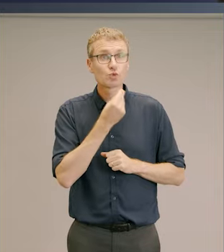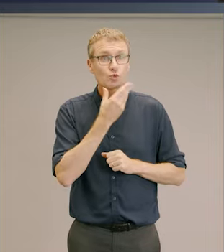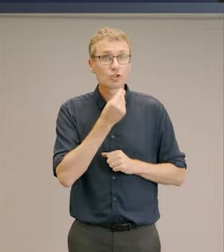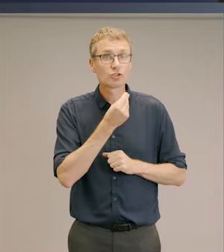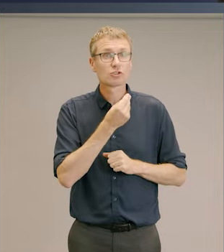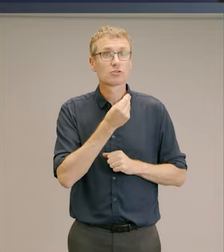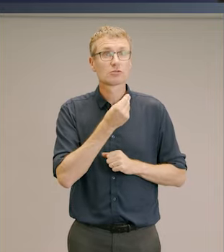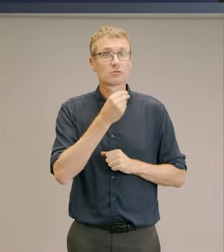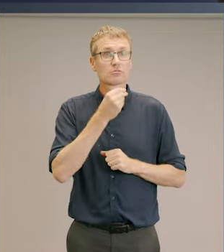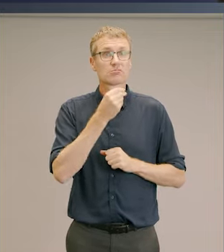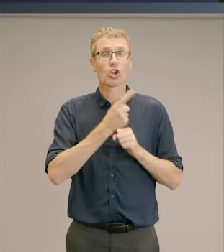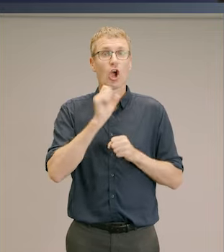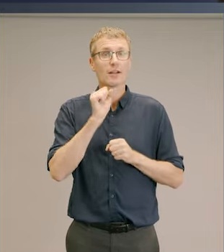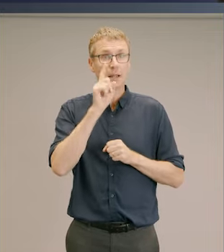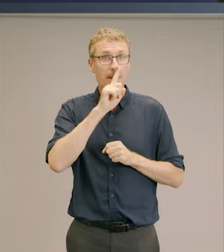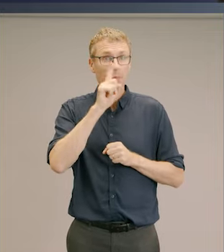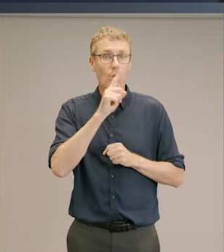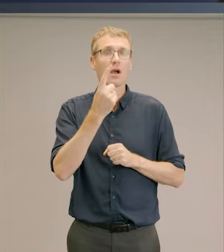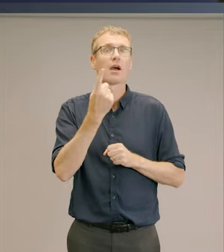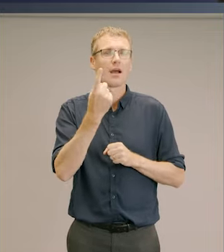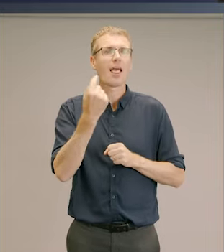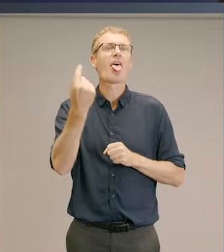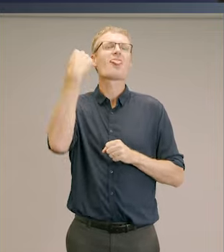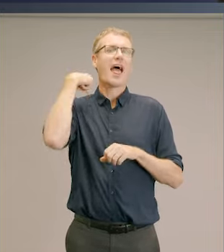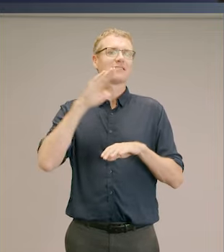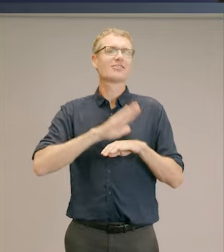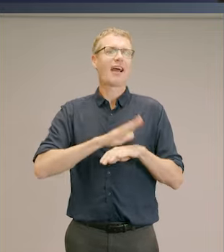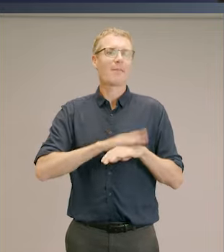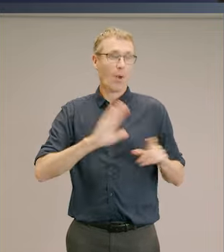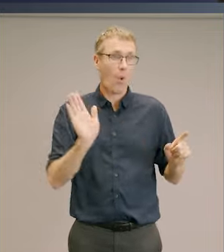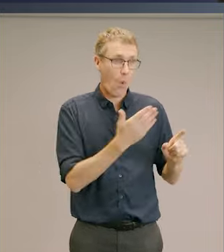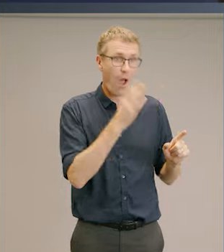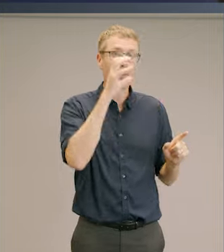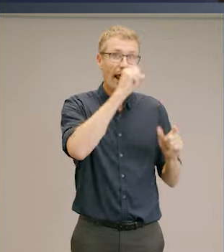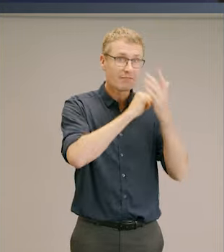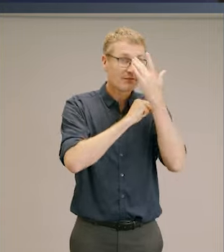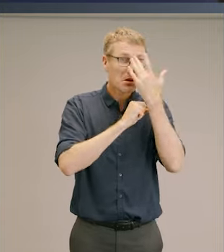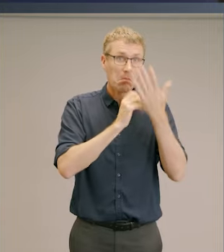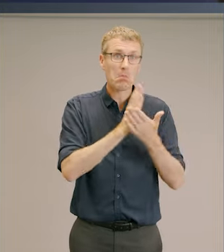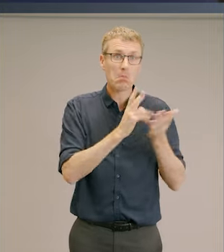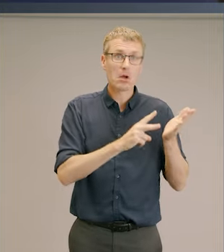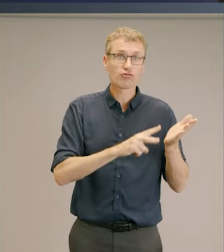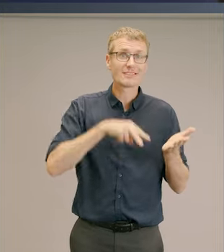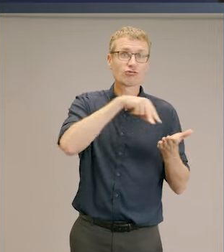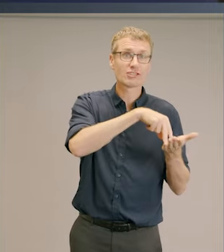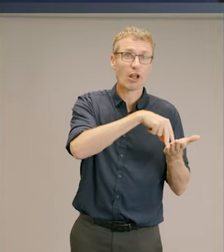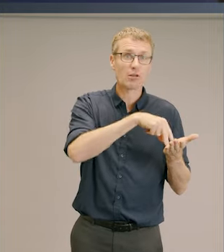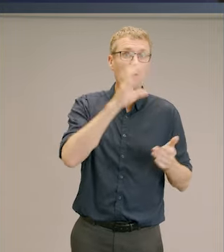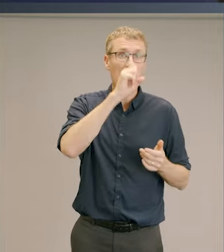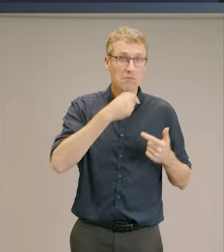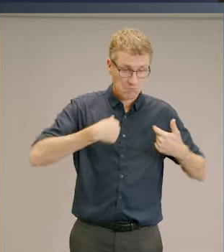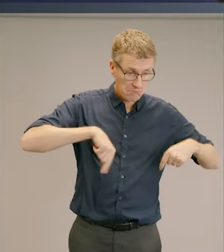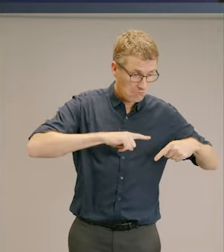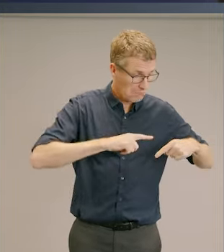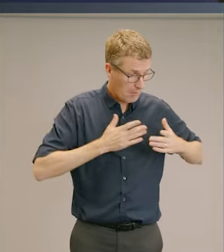the Jews, all of the people of God would have believed in resurrection, apart from one group who were called the Sadducees, All of the others believed